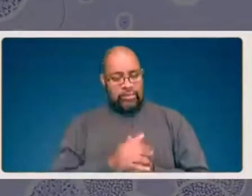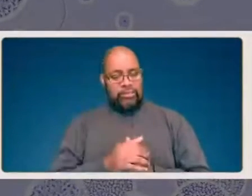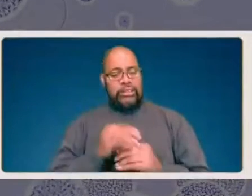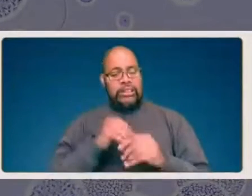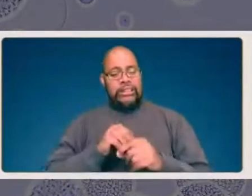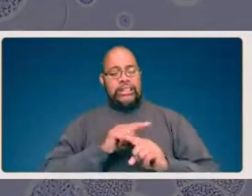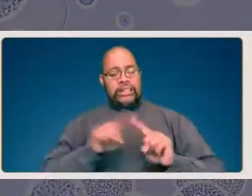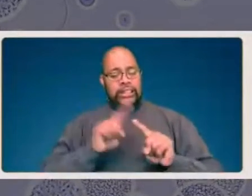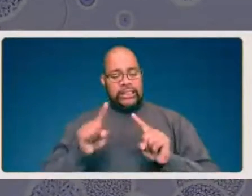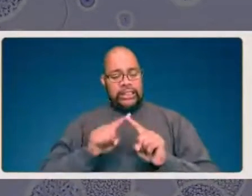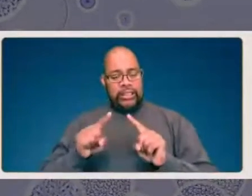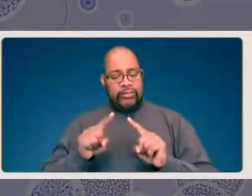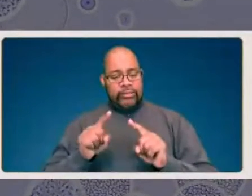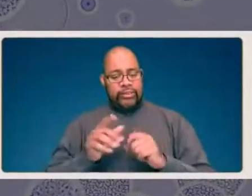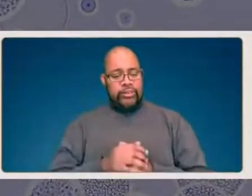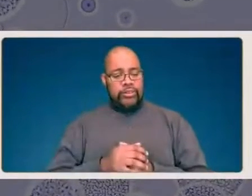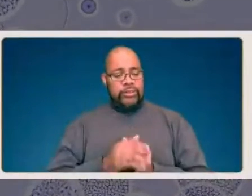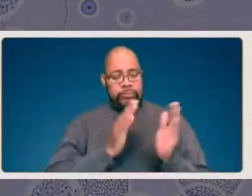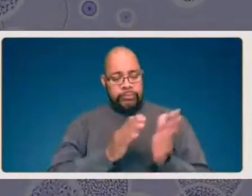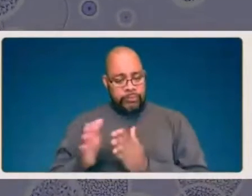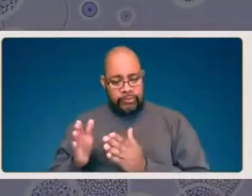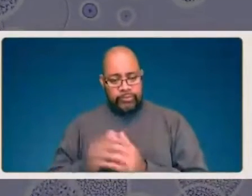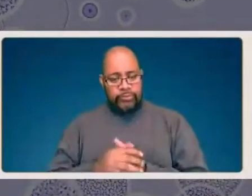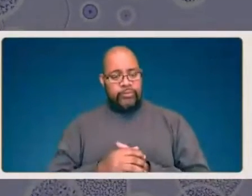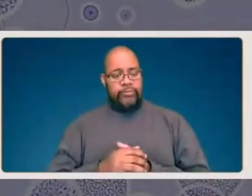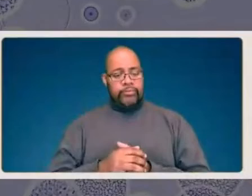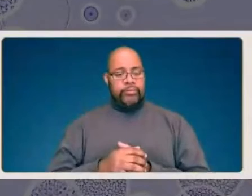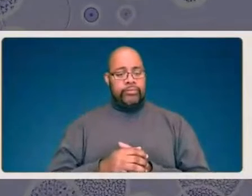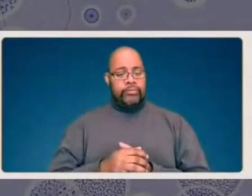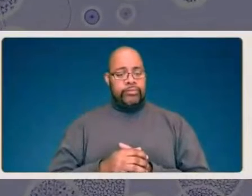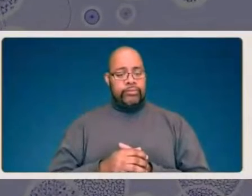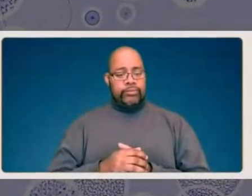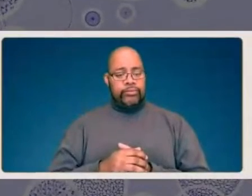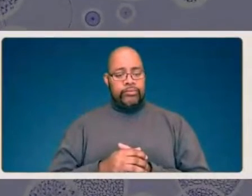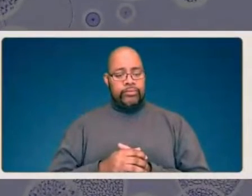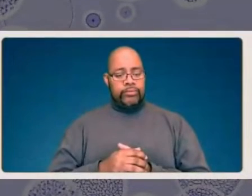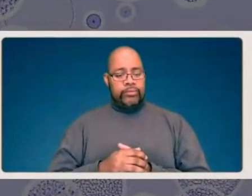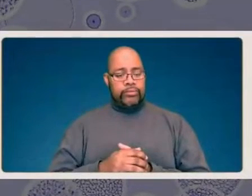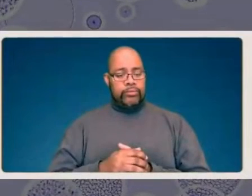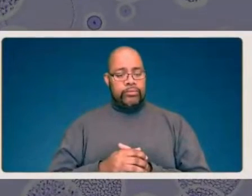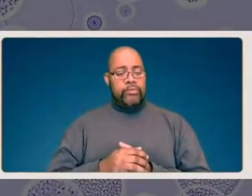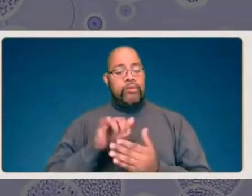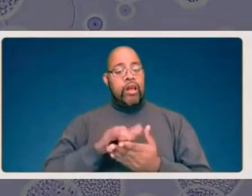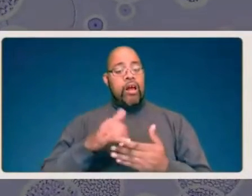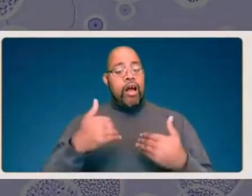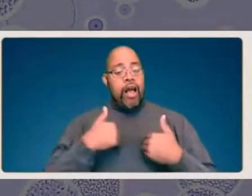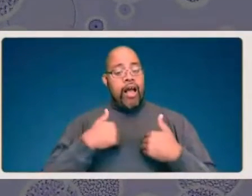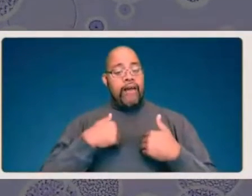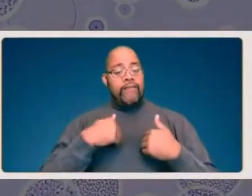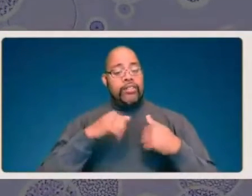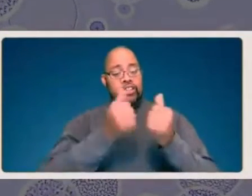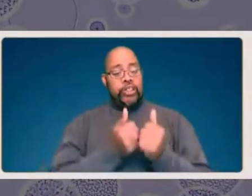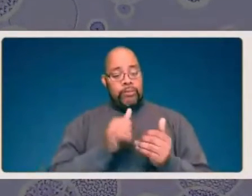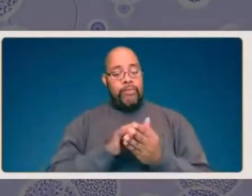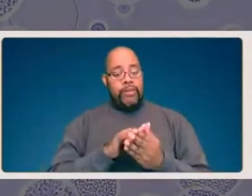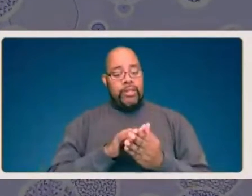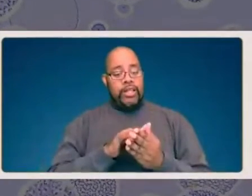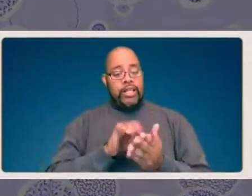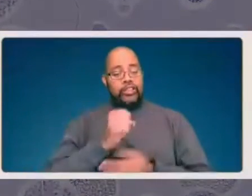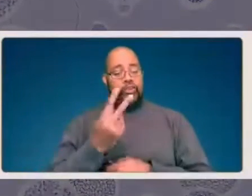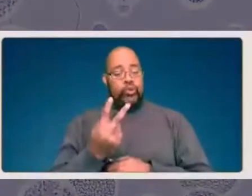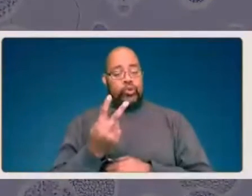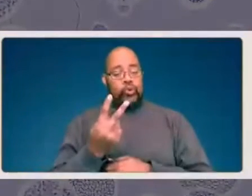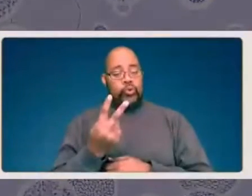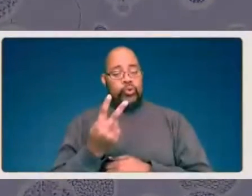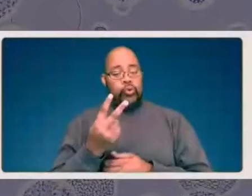in different conformation and well-ordered arrays using nanoparticles to enhance and shape a conserved spike